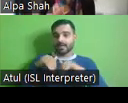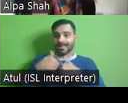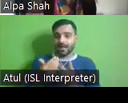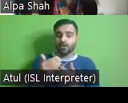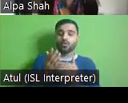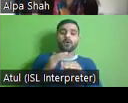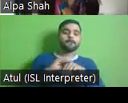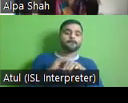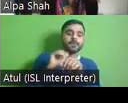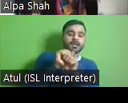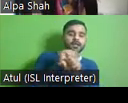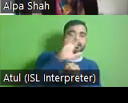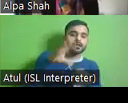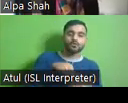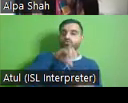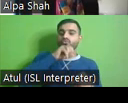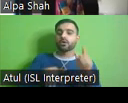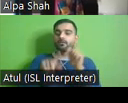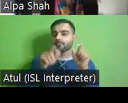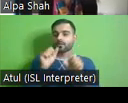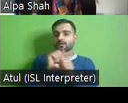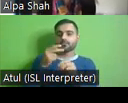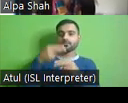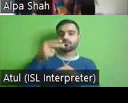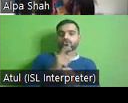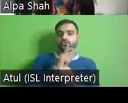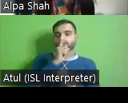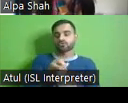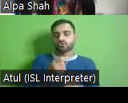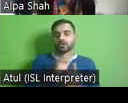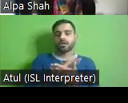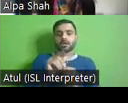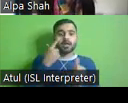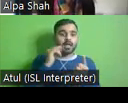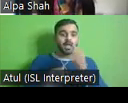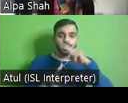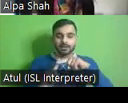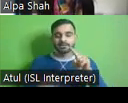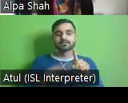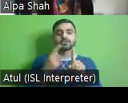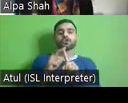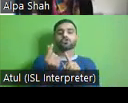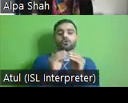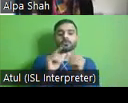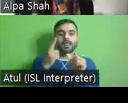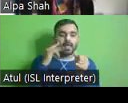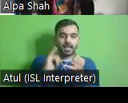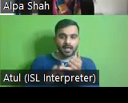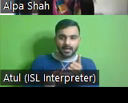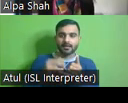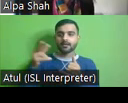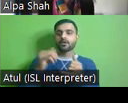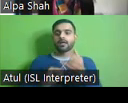labor anthropologist Jan Brehman called Gujarati Halis and Dublas, who are, you know, who have scheduled